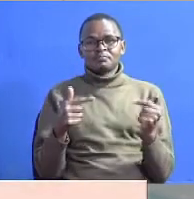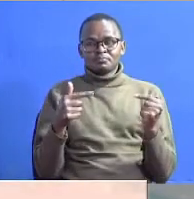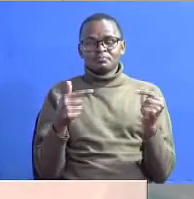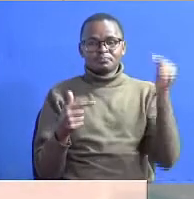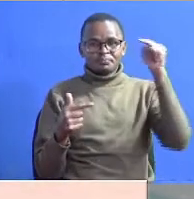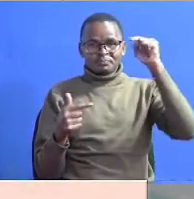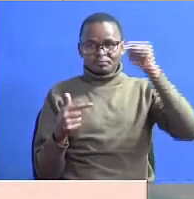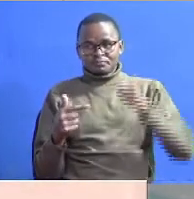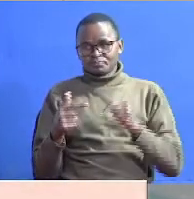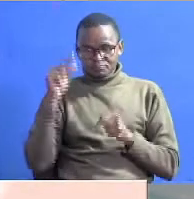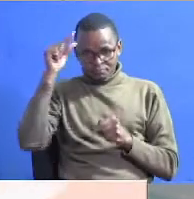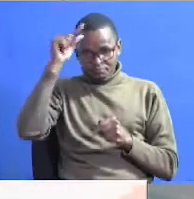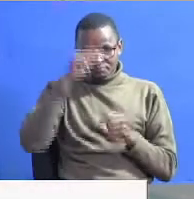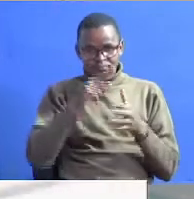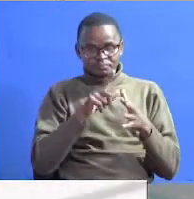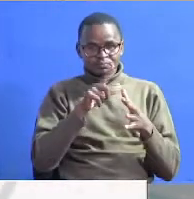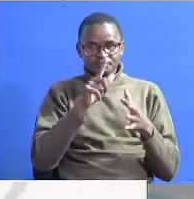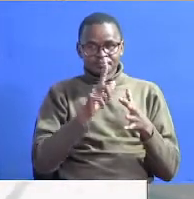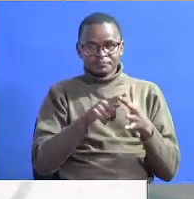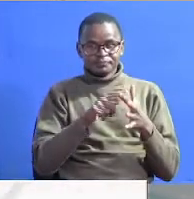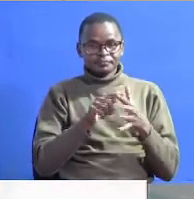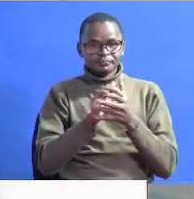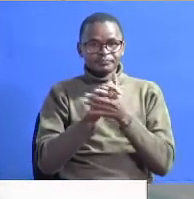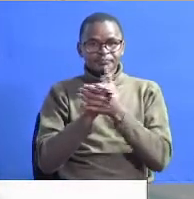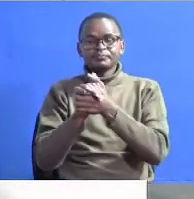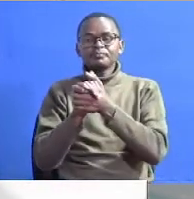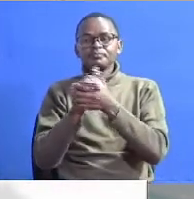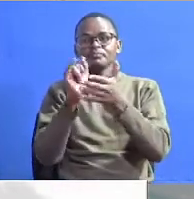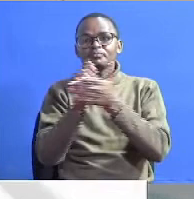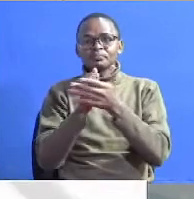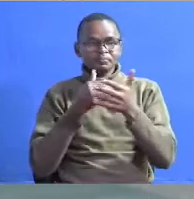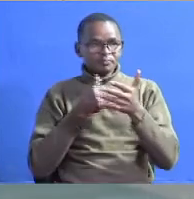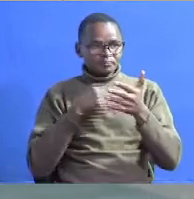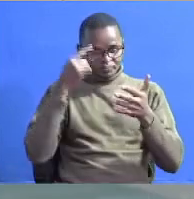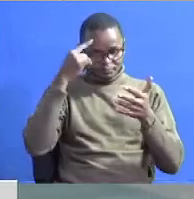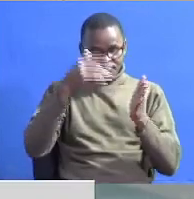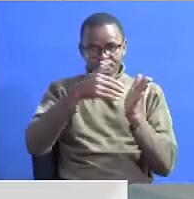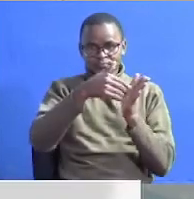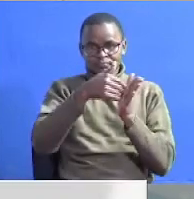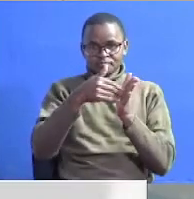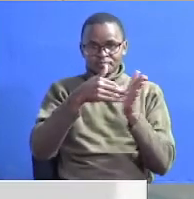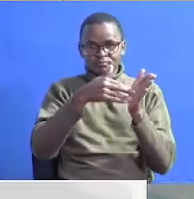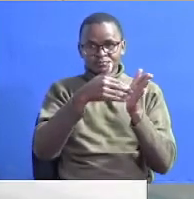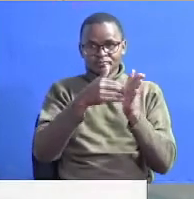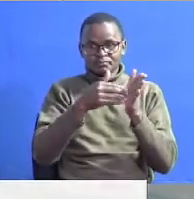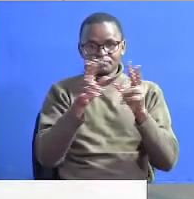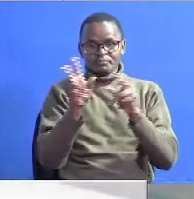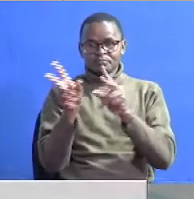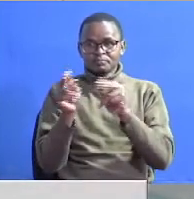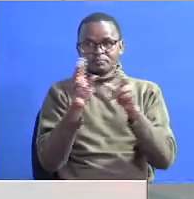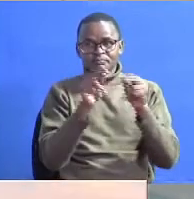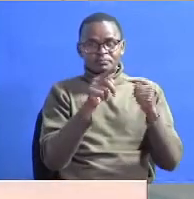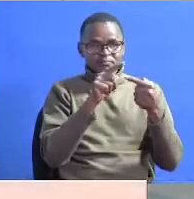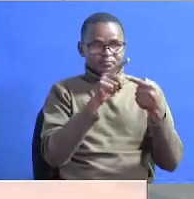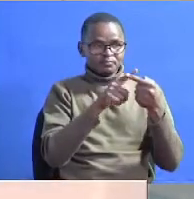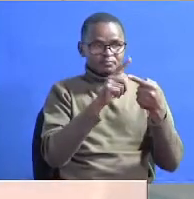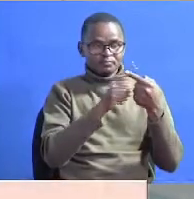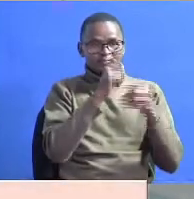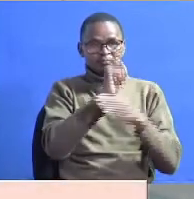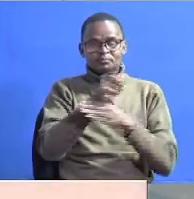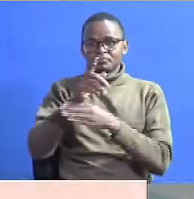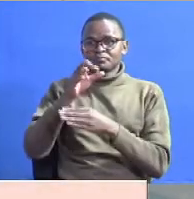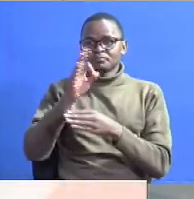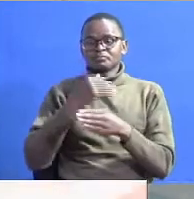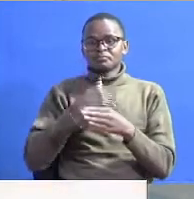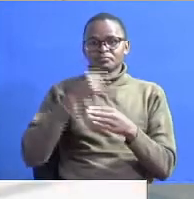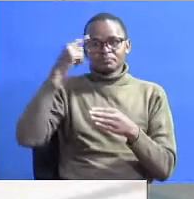came into government in the name of handshake. Right. That one weakened the opposition, and there was nobody to criticize